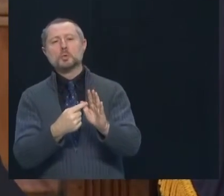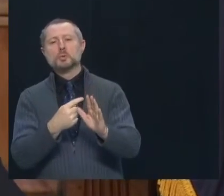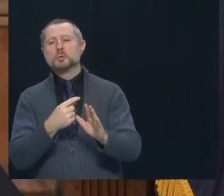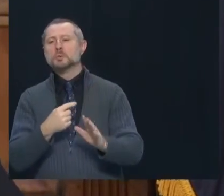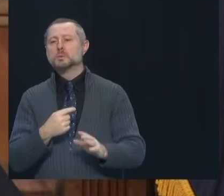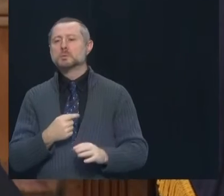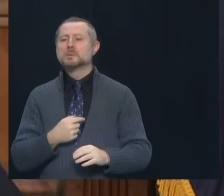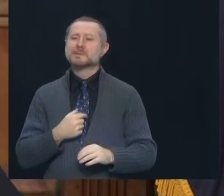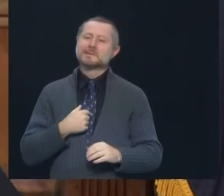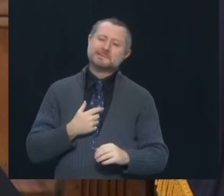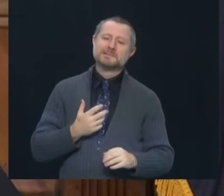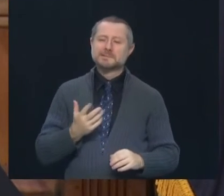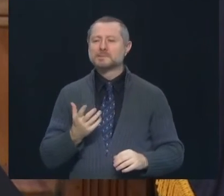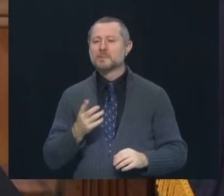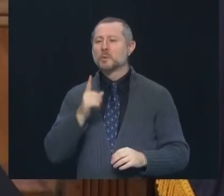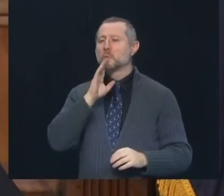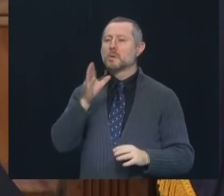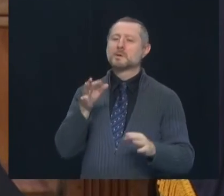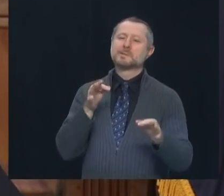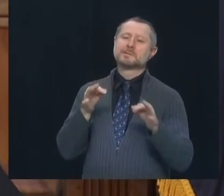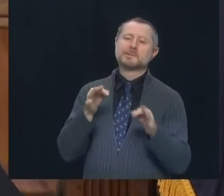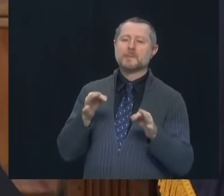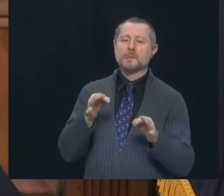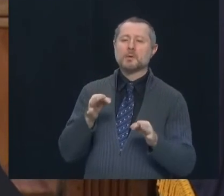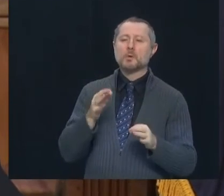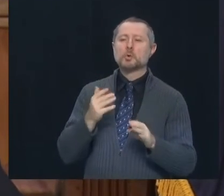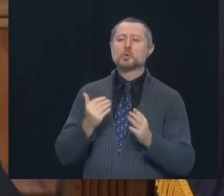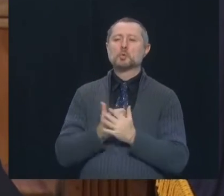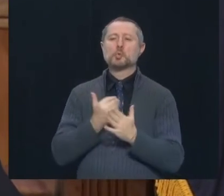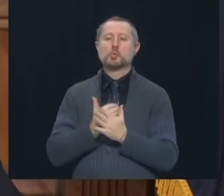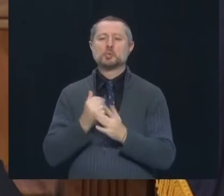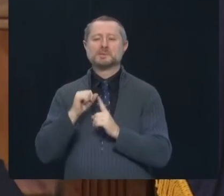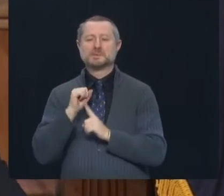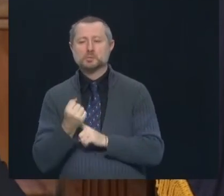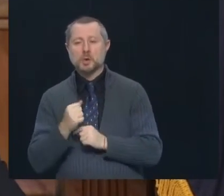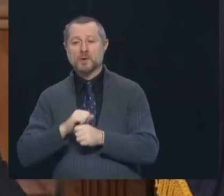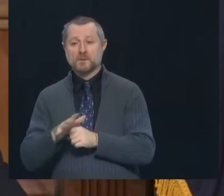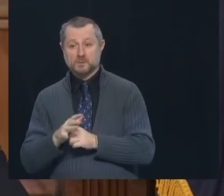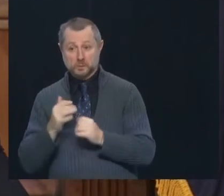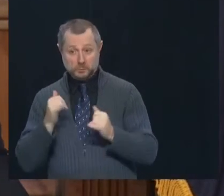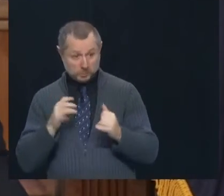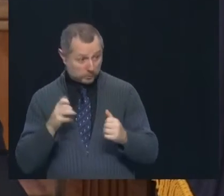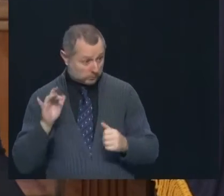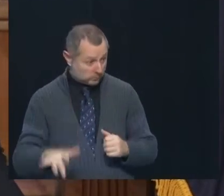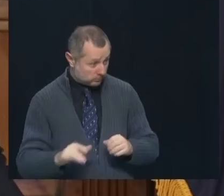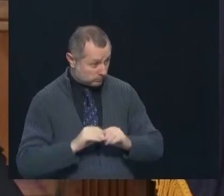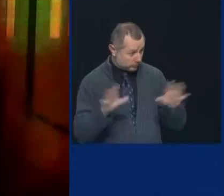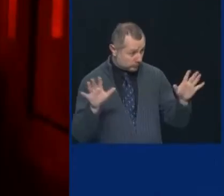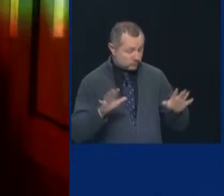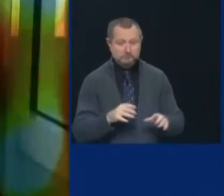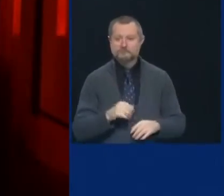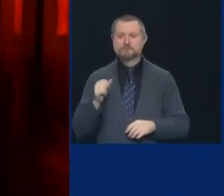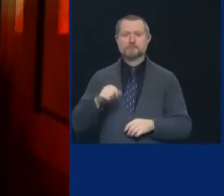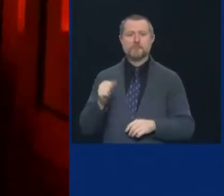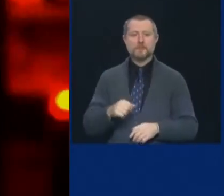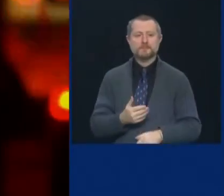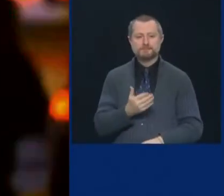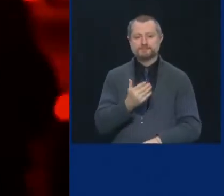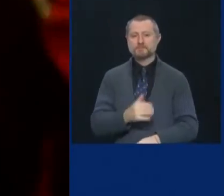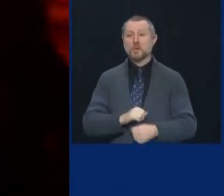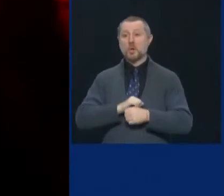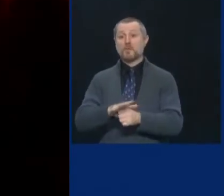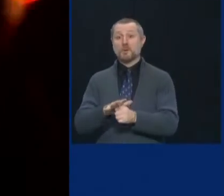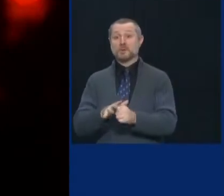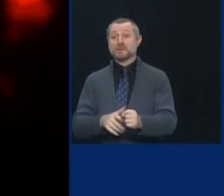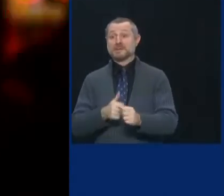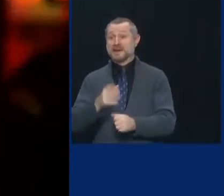to try to talk about the new situation with COVID and how it's changing. Do you want to run the PSA? COVID hospitalizations are